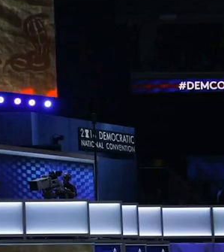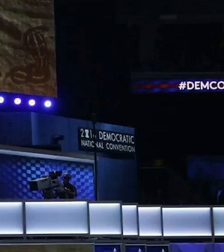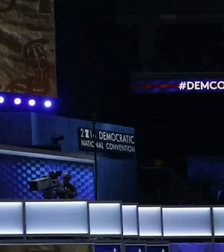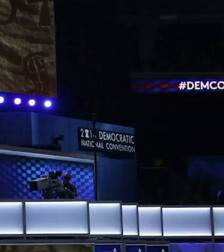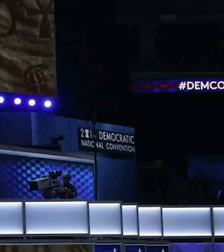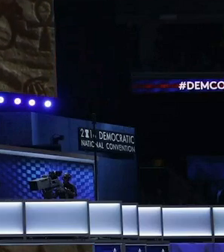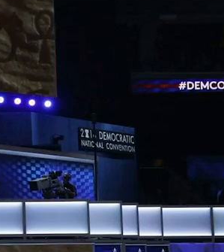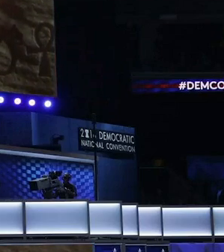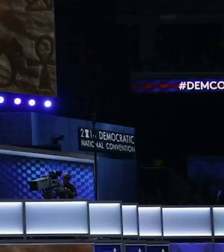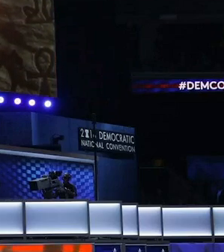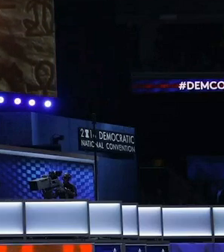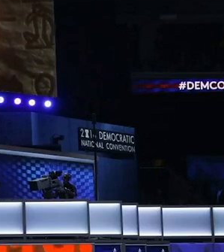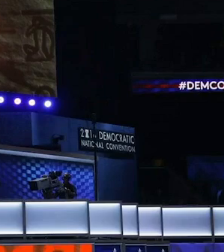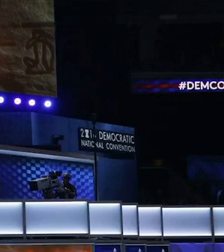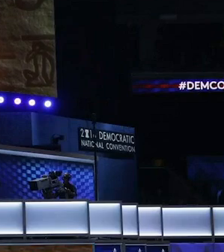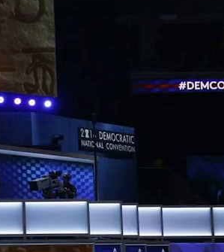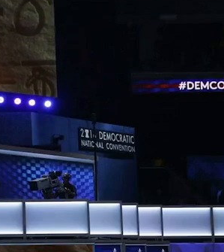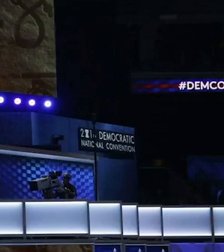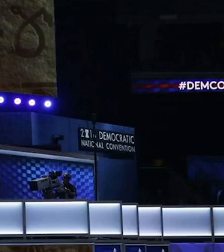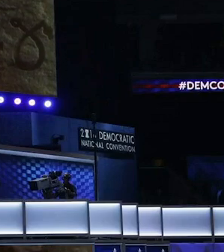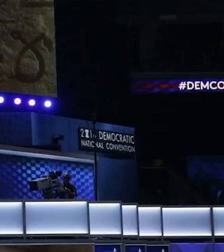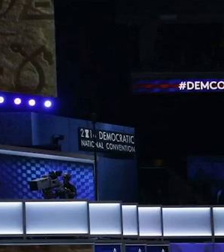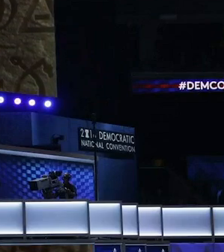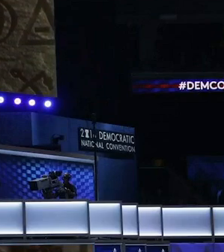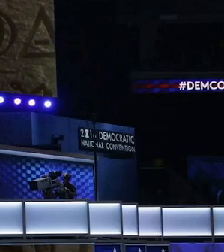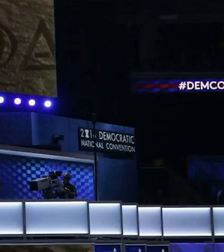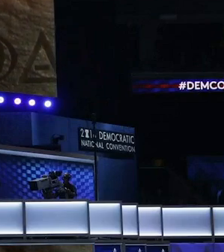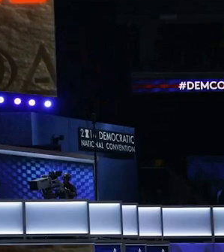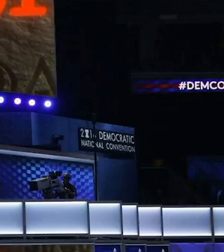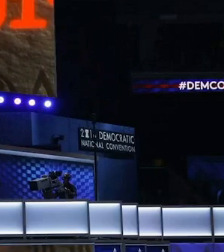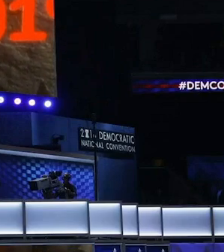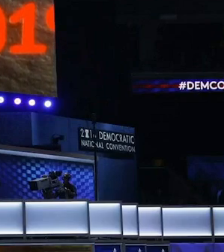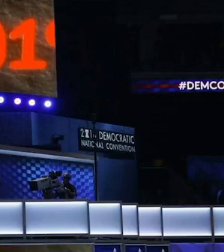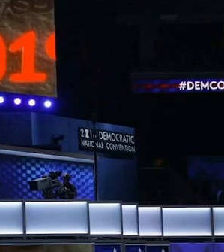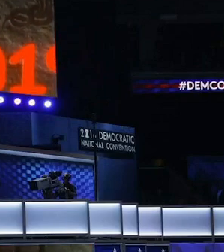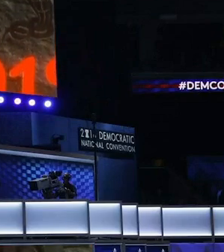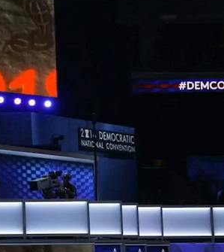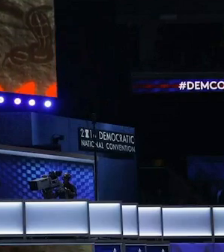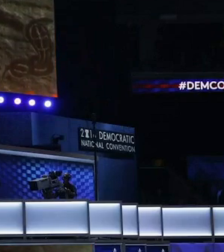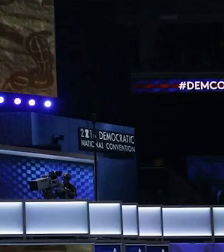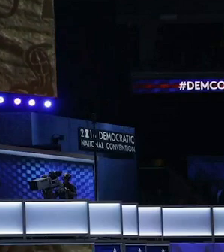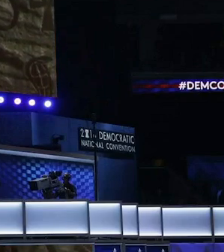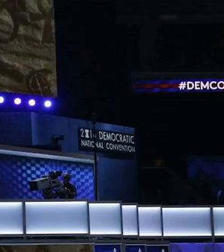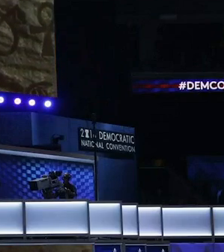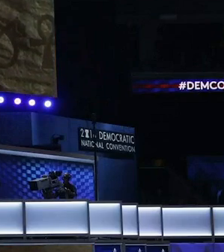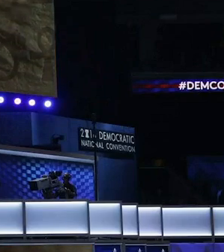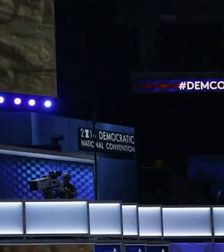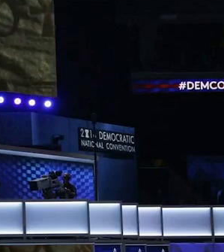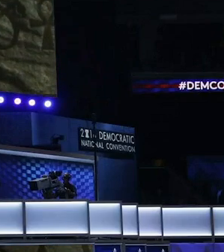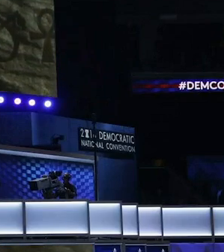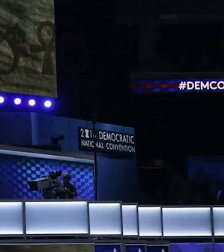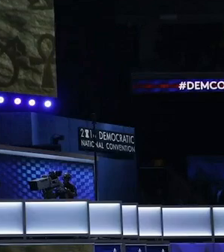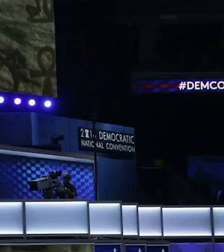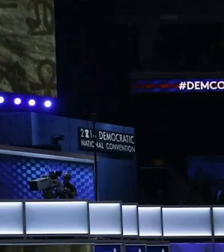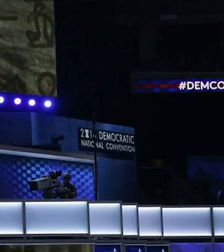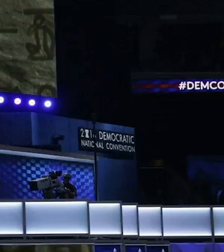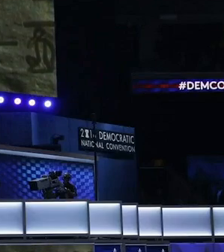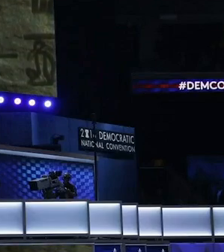it gonna? G-Wagon, all the Bentley, the Kelton. USA to the world, let's go.